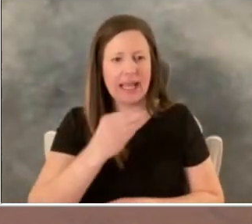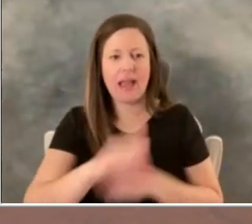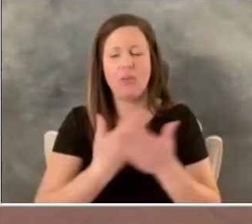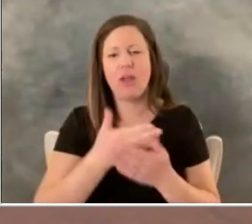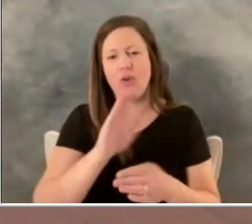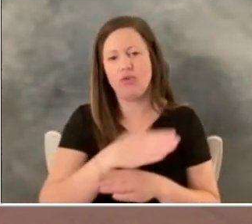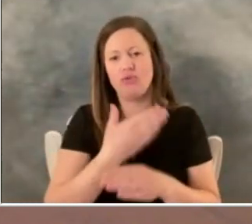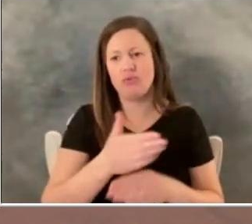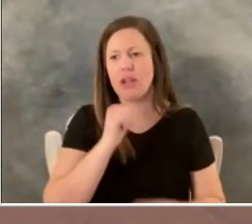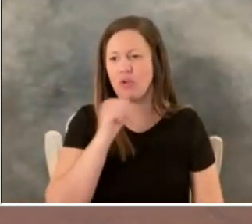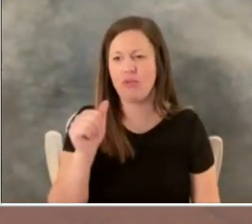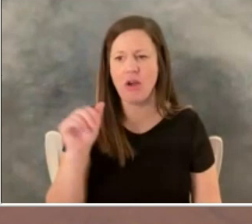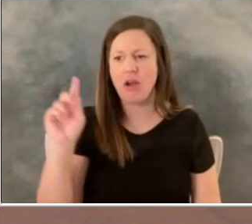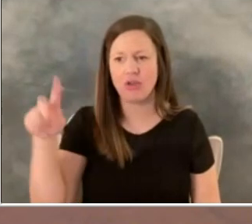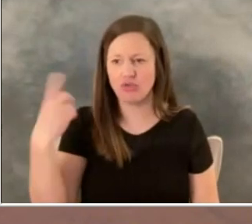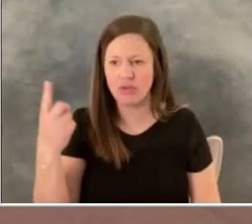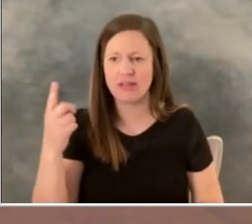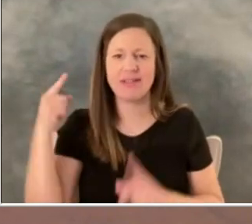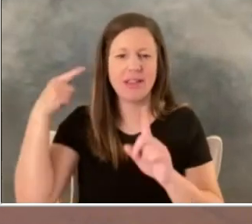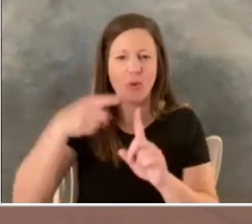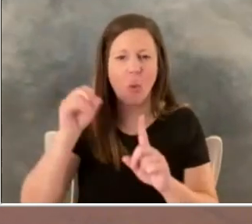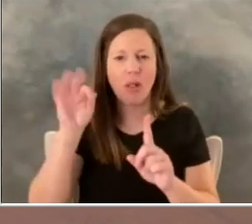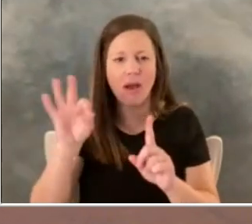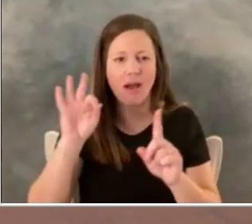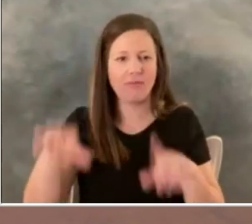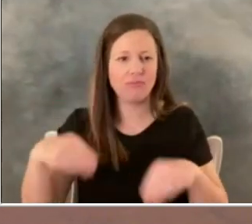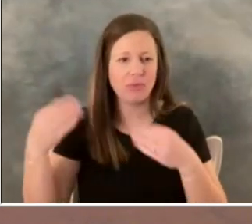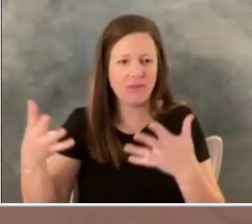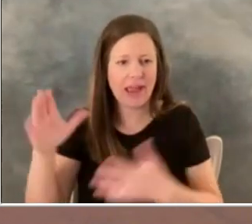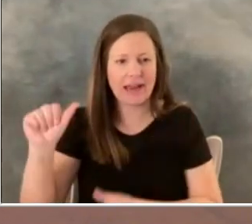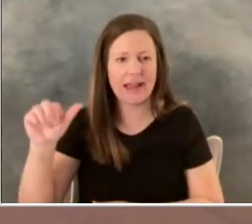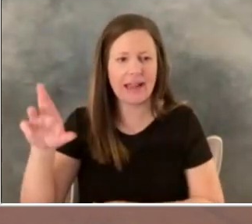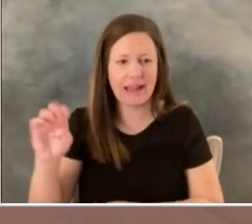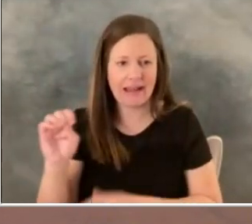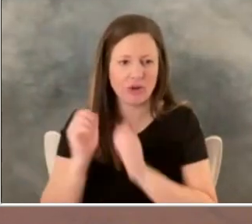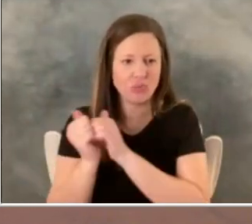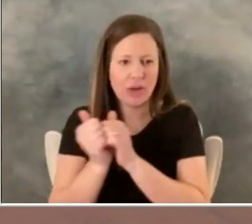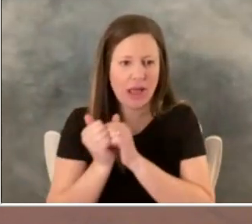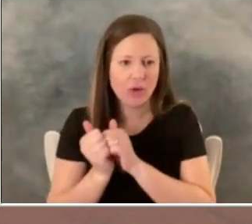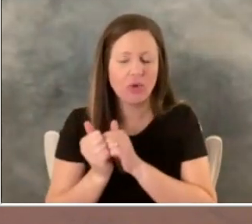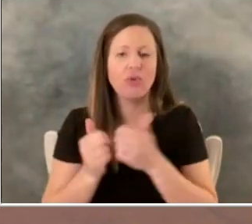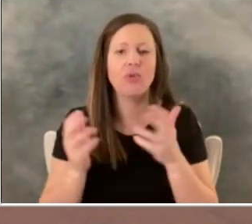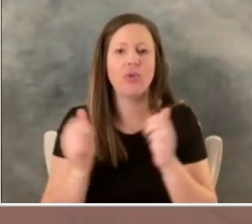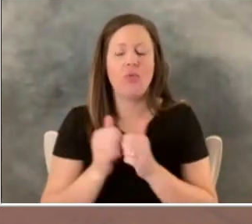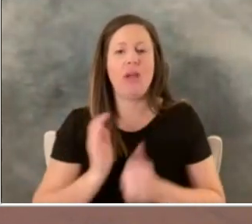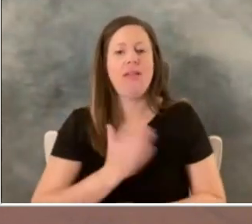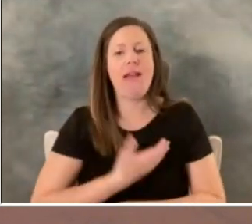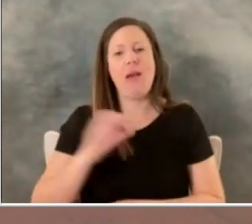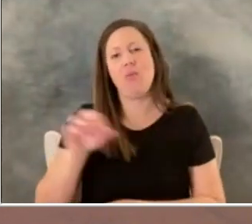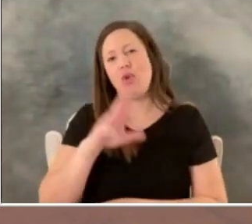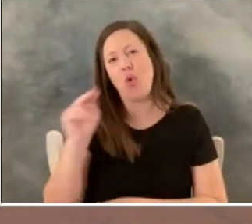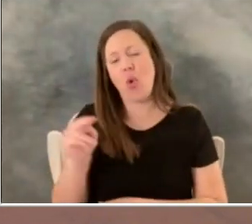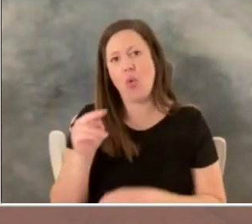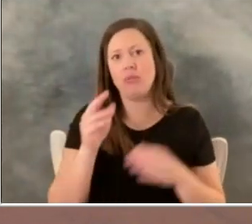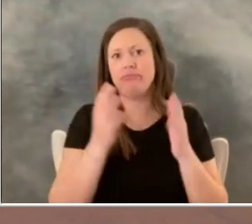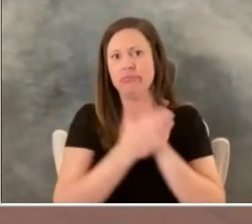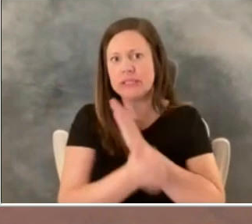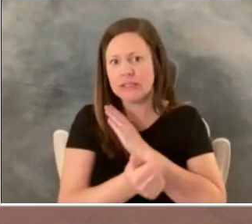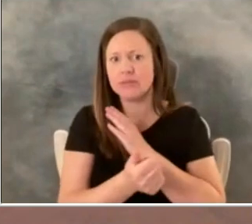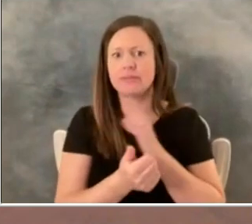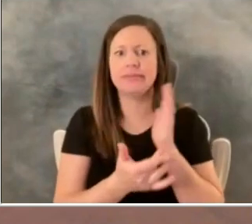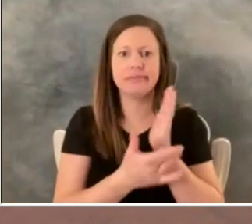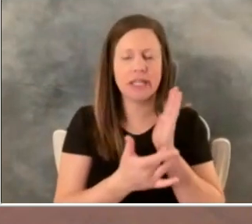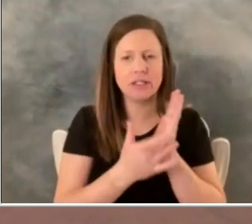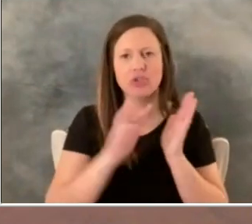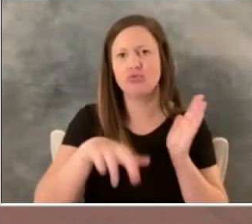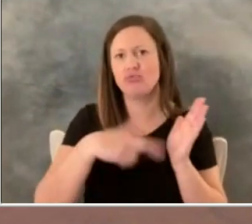just in the goal of providing care together with our own individual skill sets or technologies or